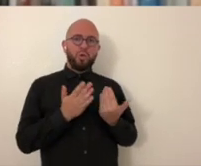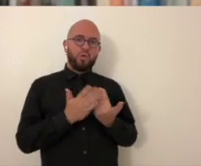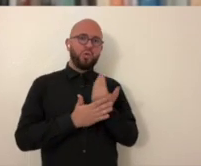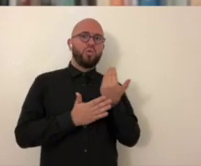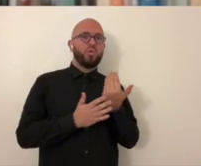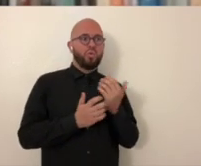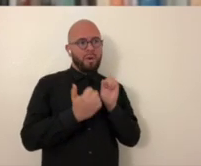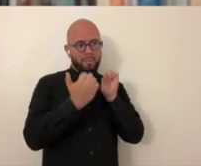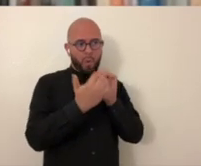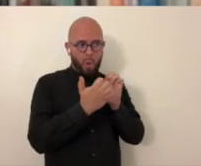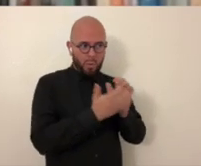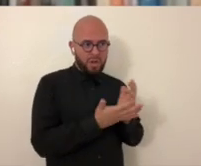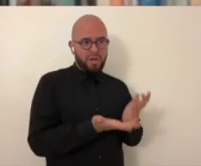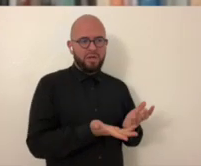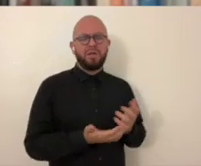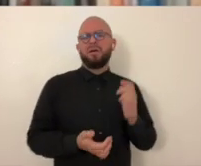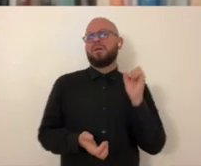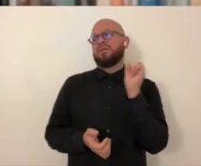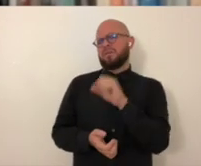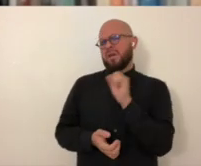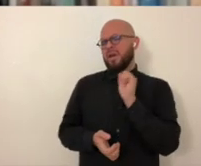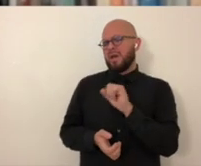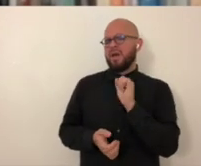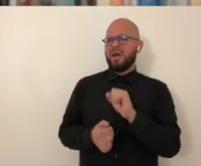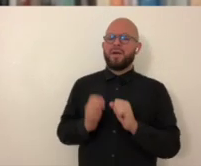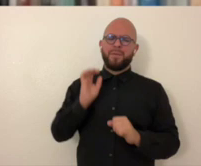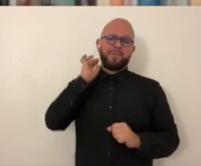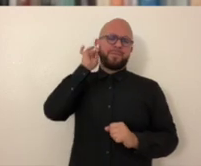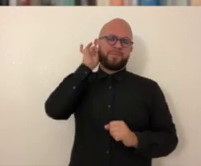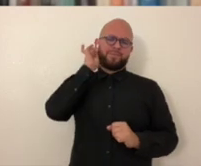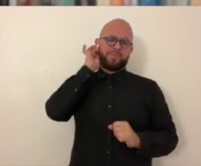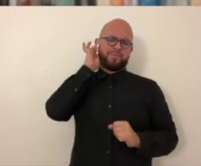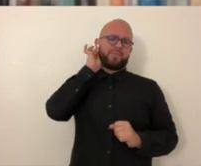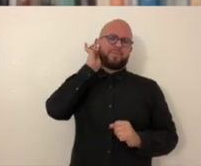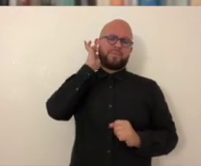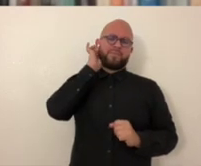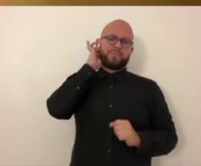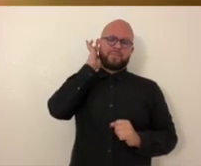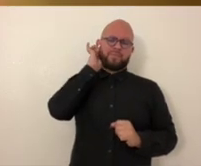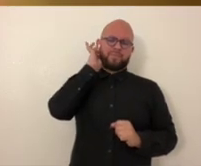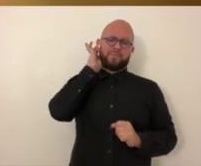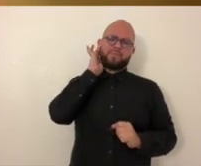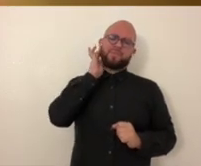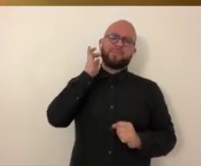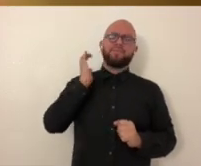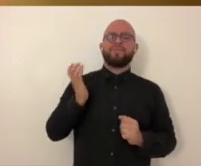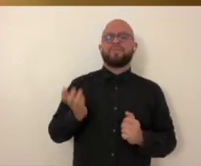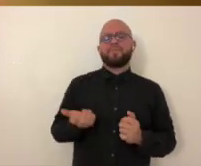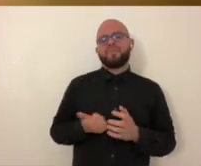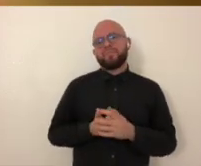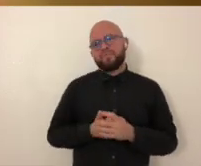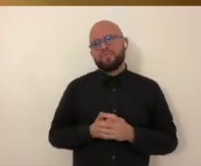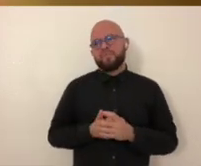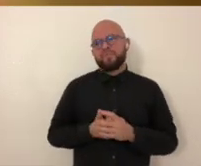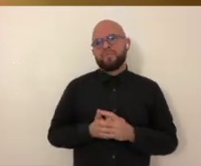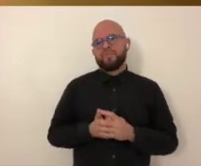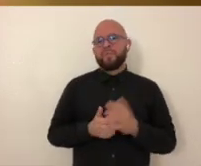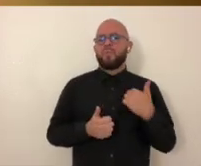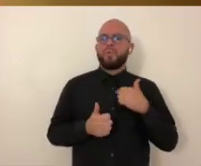who inspire you to figure out new ways to make things happen? Yeah, definitely.